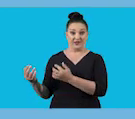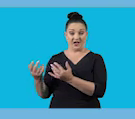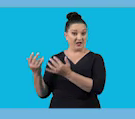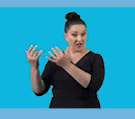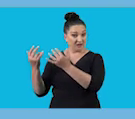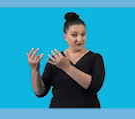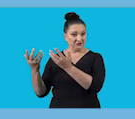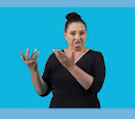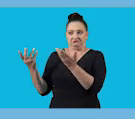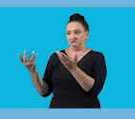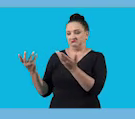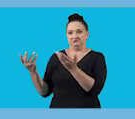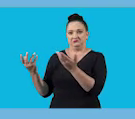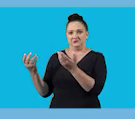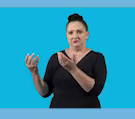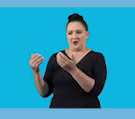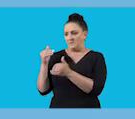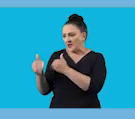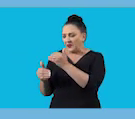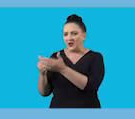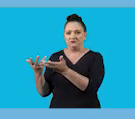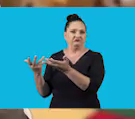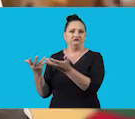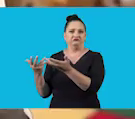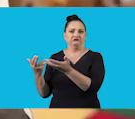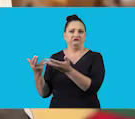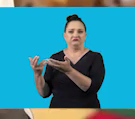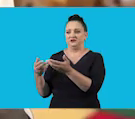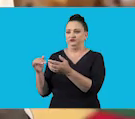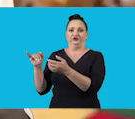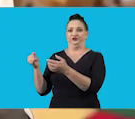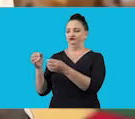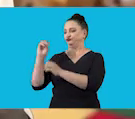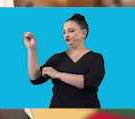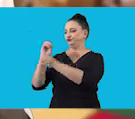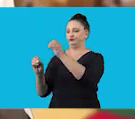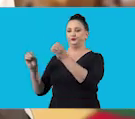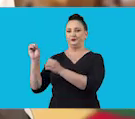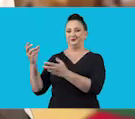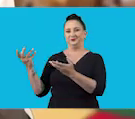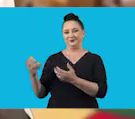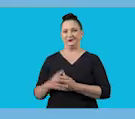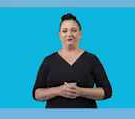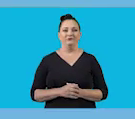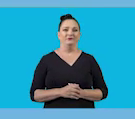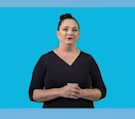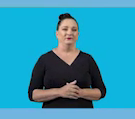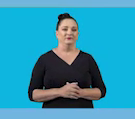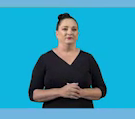Whereas in a gas, they do not have any specific pattern, so it's a random shape. So it's a